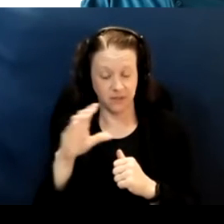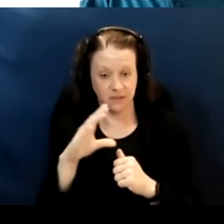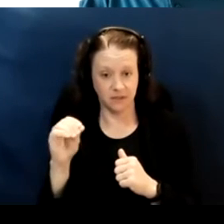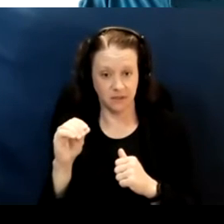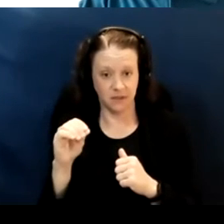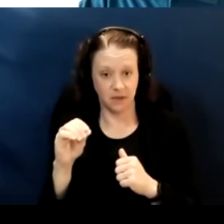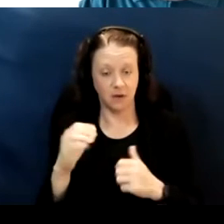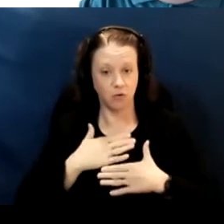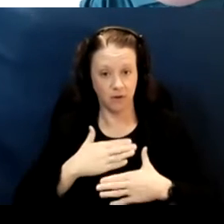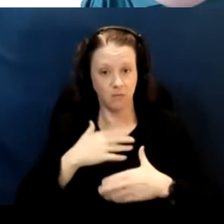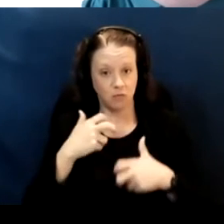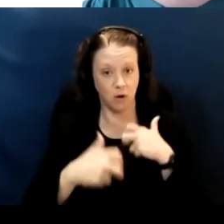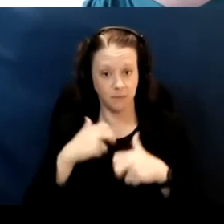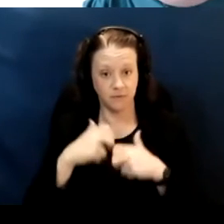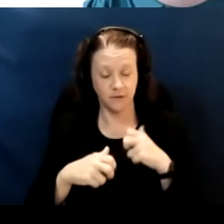problems